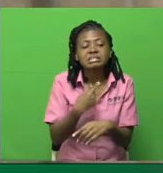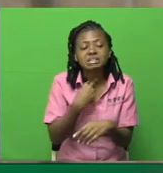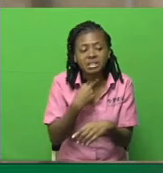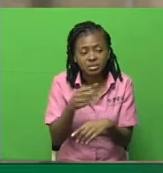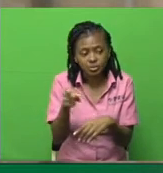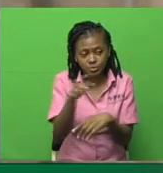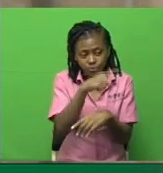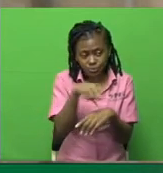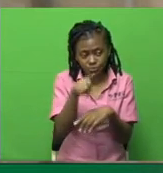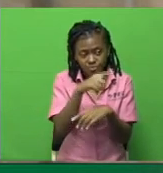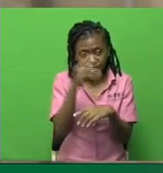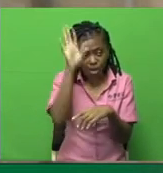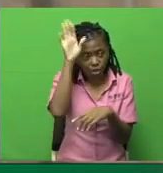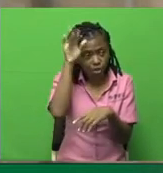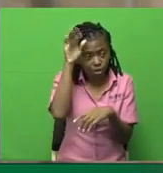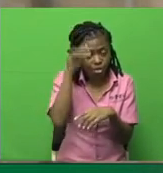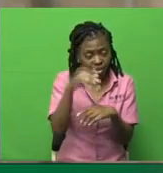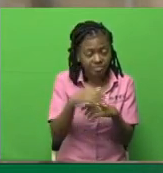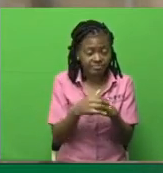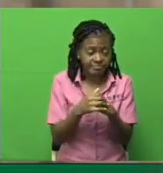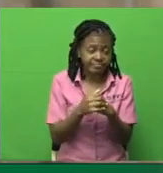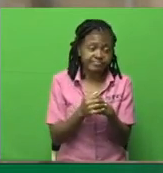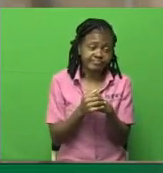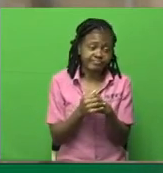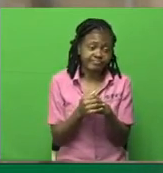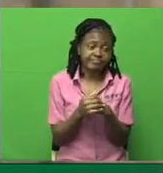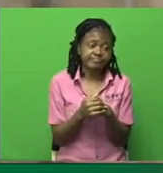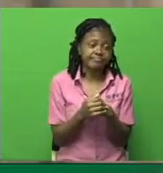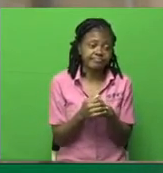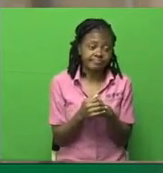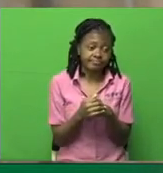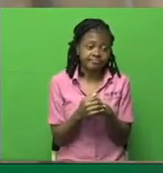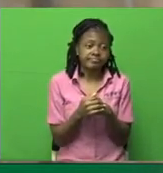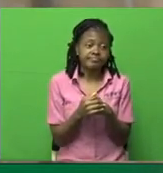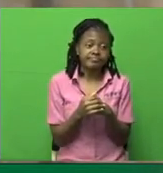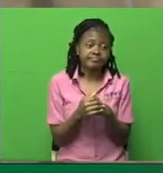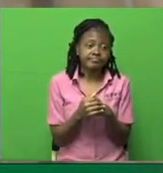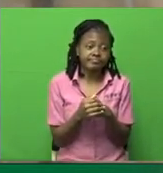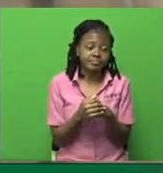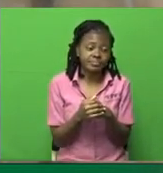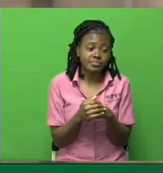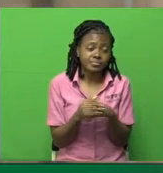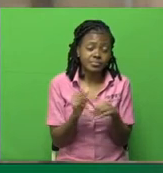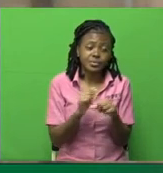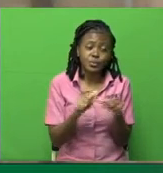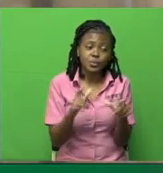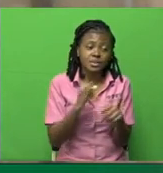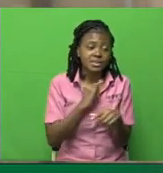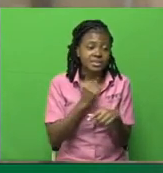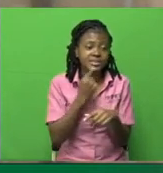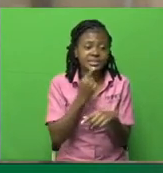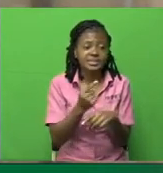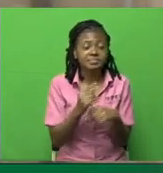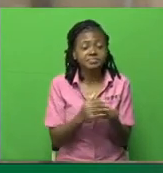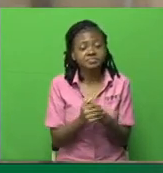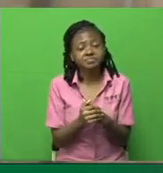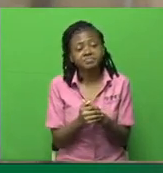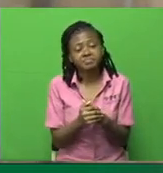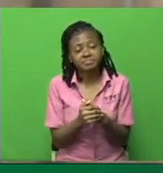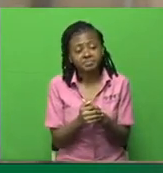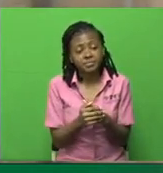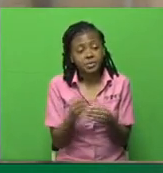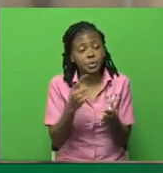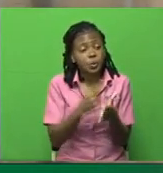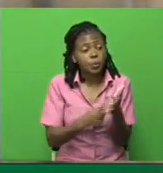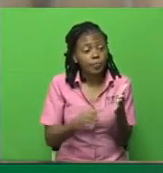few in our midst and that is all I have to see in response to the leader of